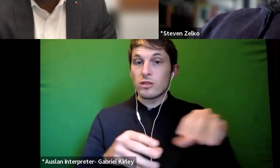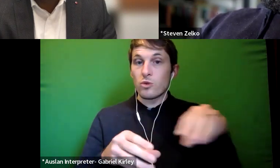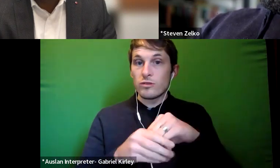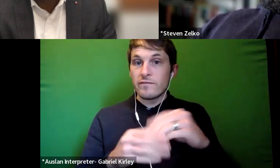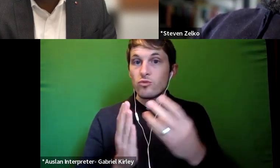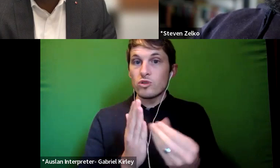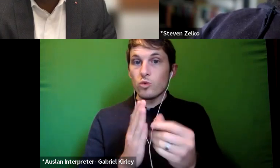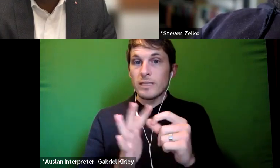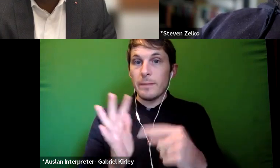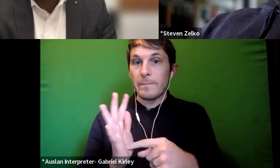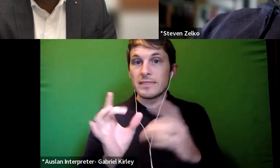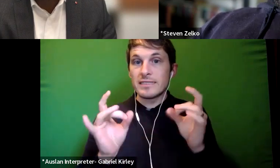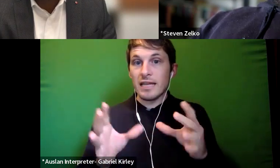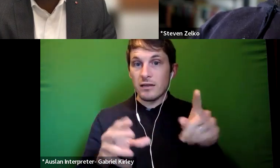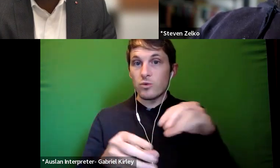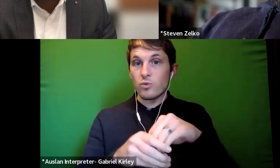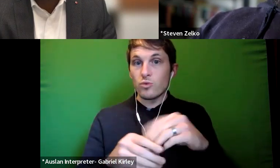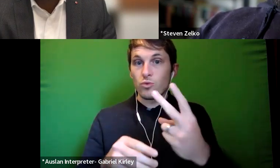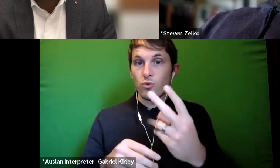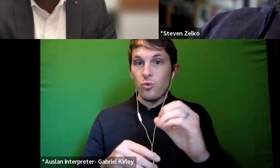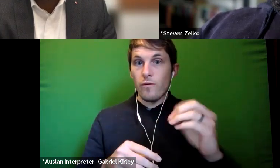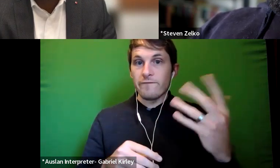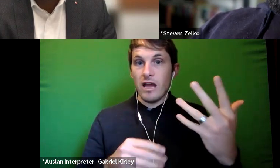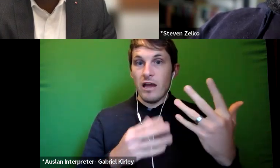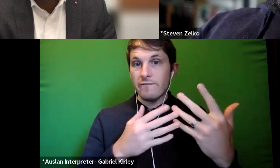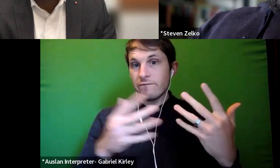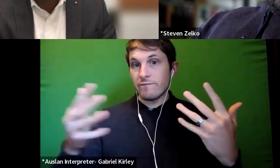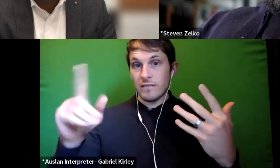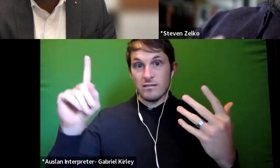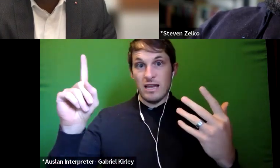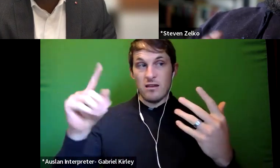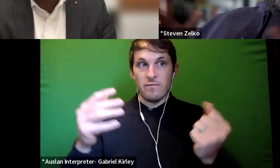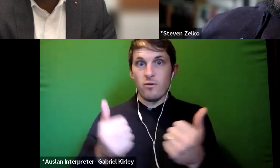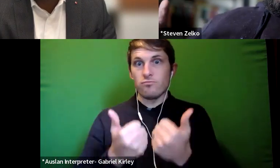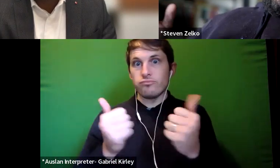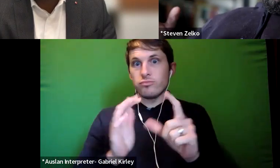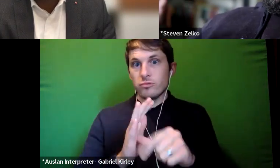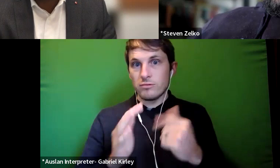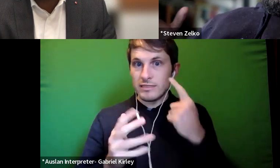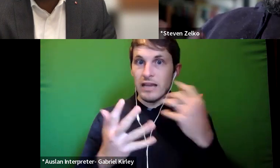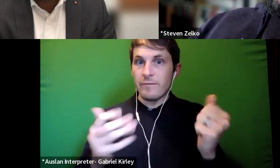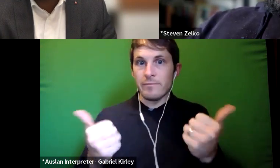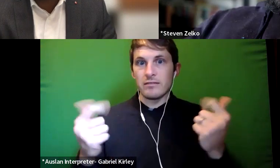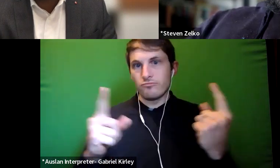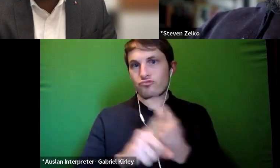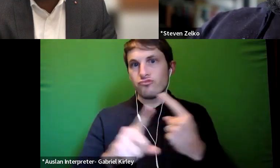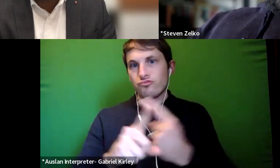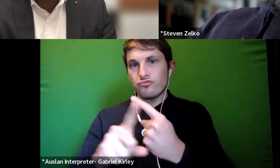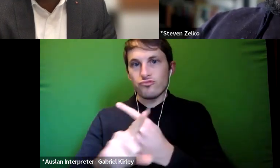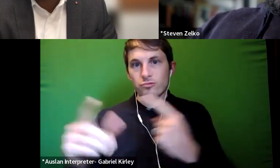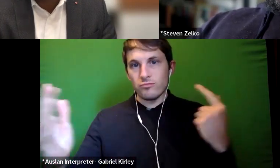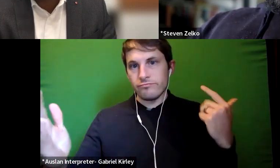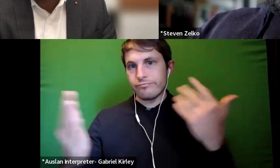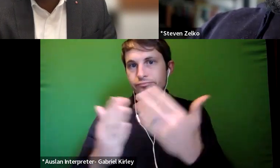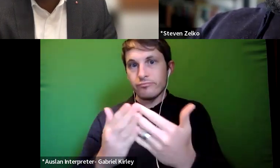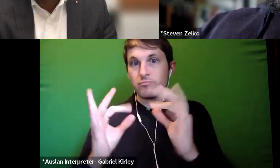about 2005. So I've been in the space for quite a while, seeing the sort of the transformation that went on with